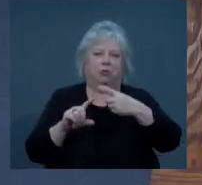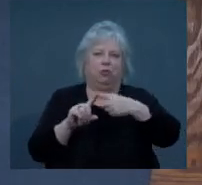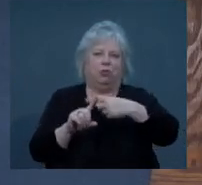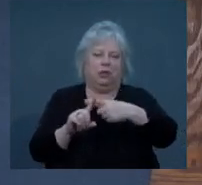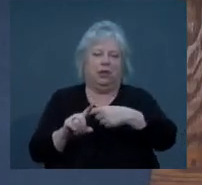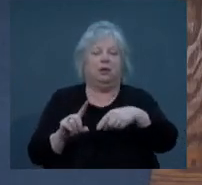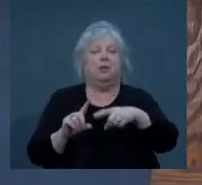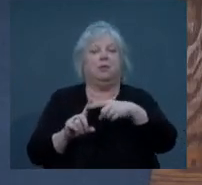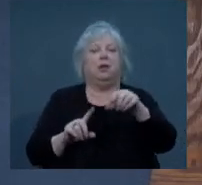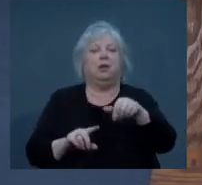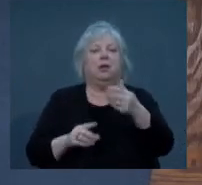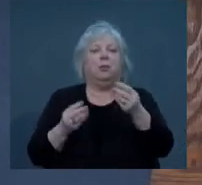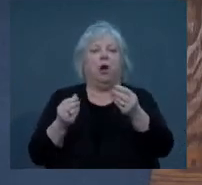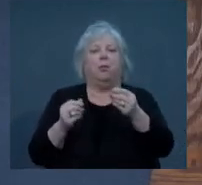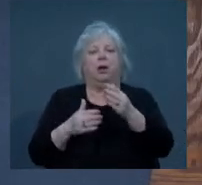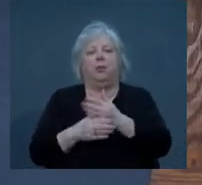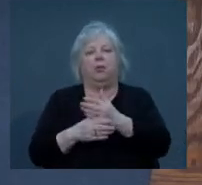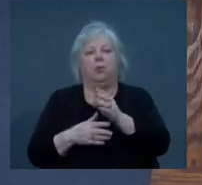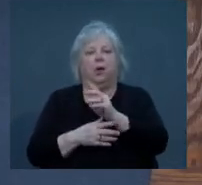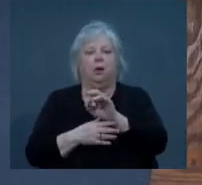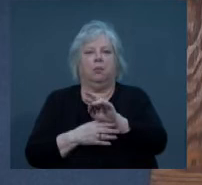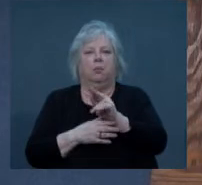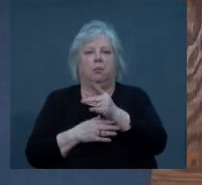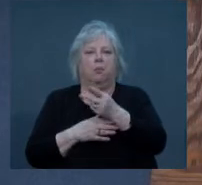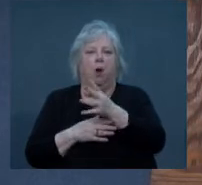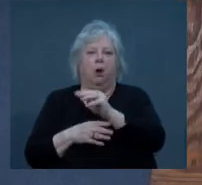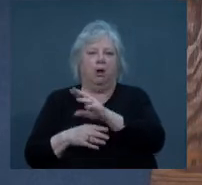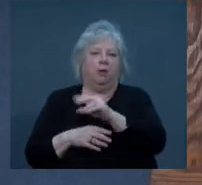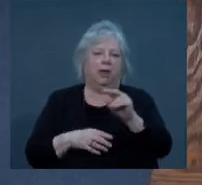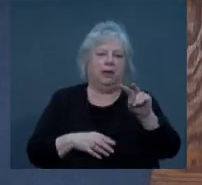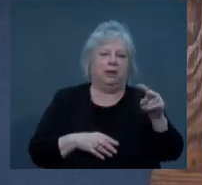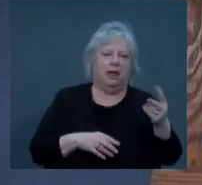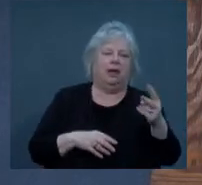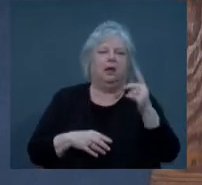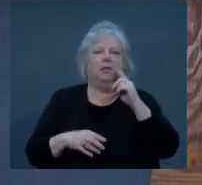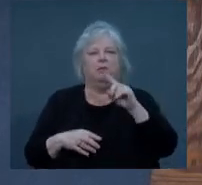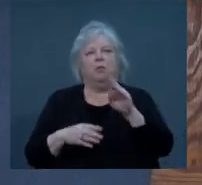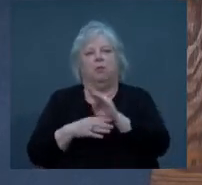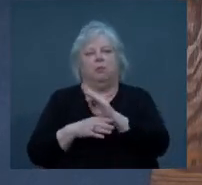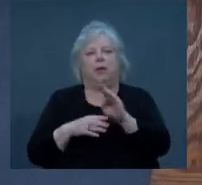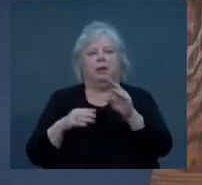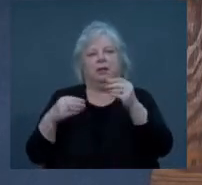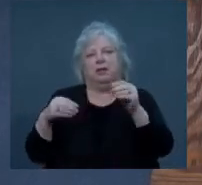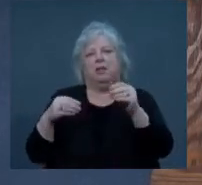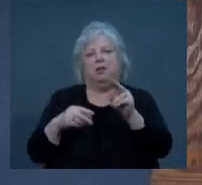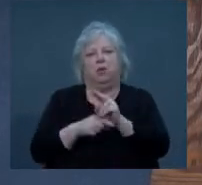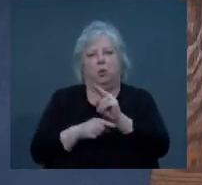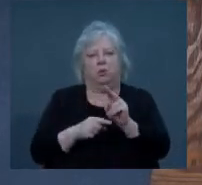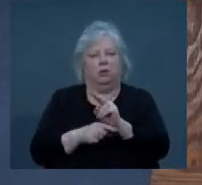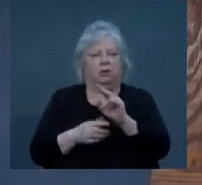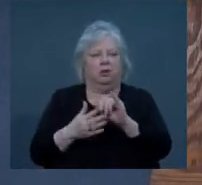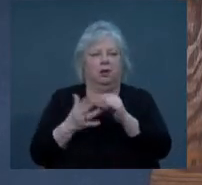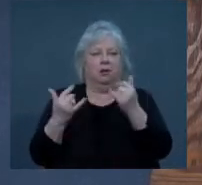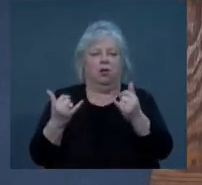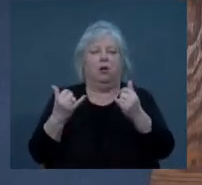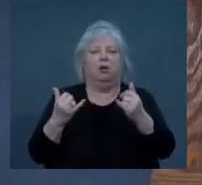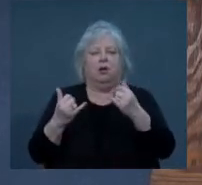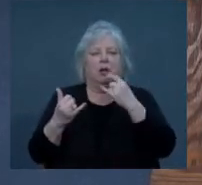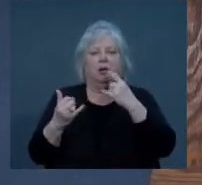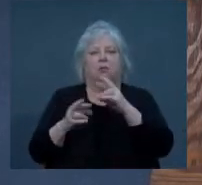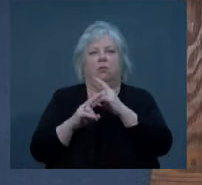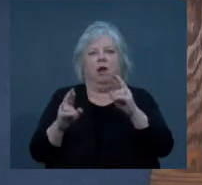properties listed between Markham and Second, retail uses that are currently for